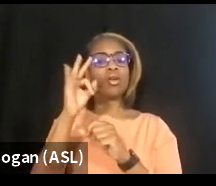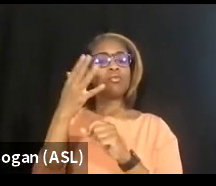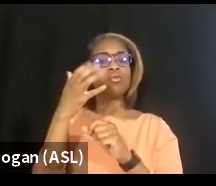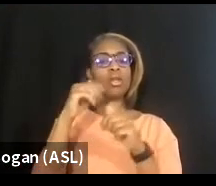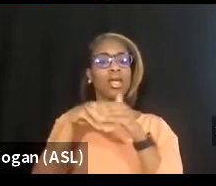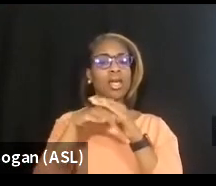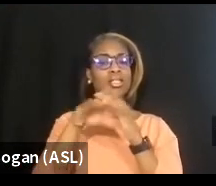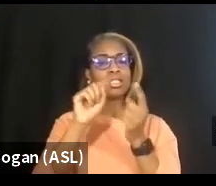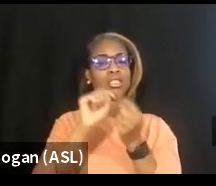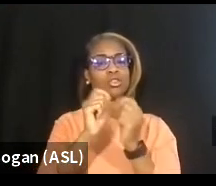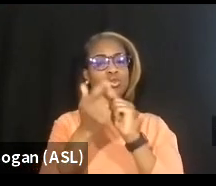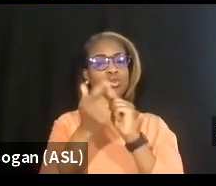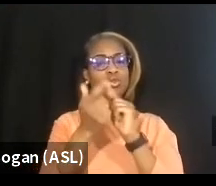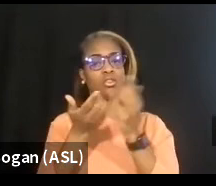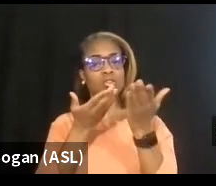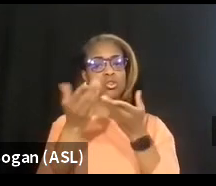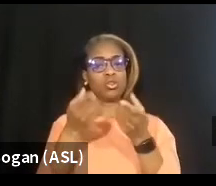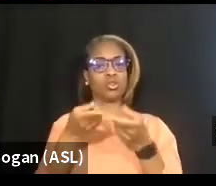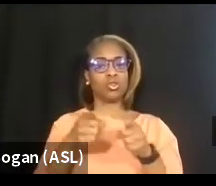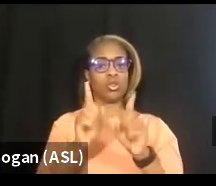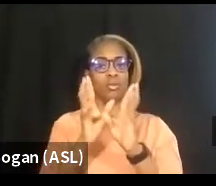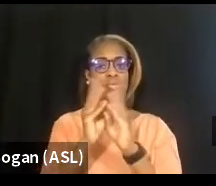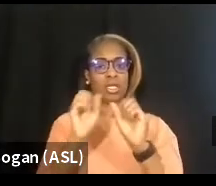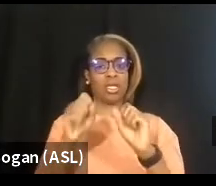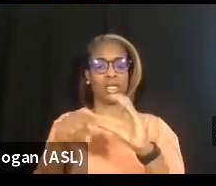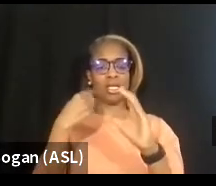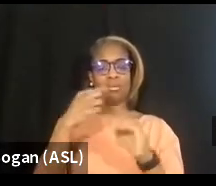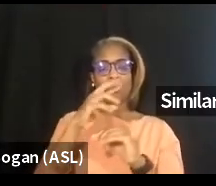translation services during the meeting, please email us at